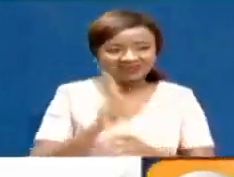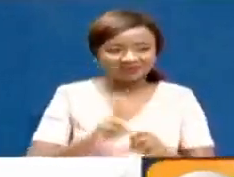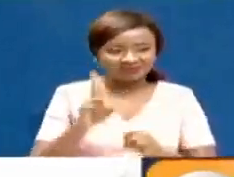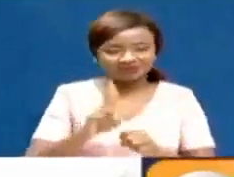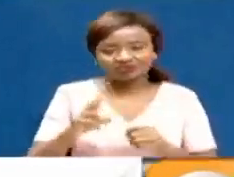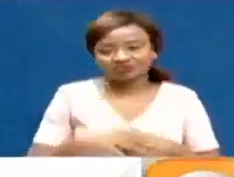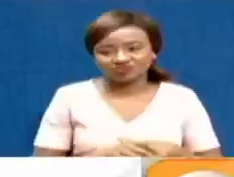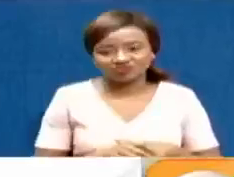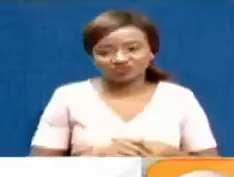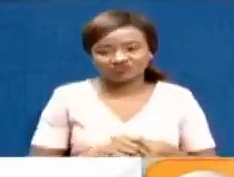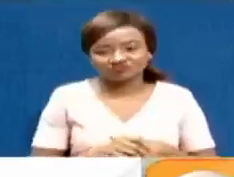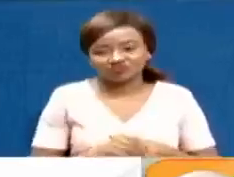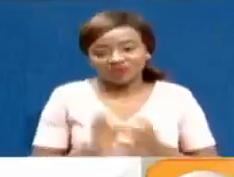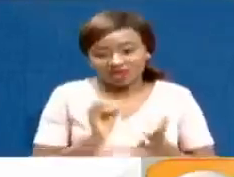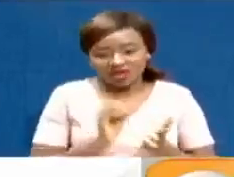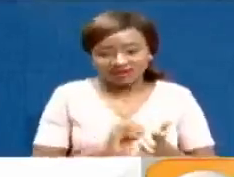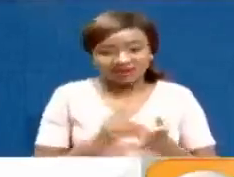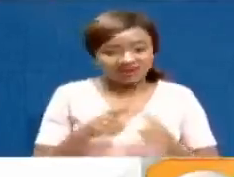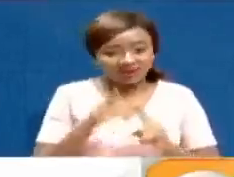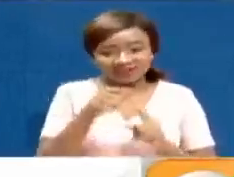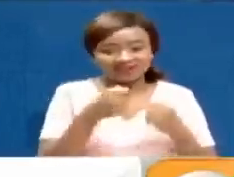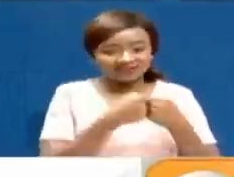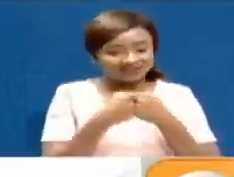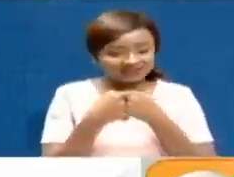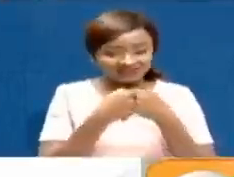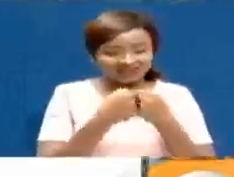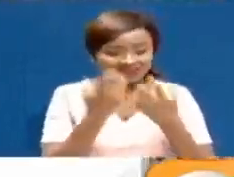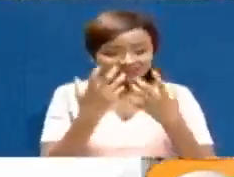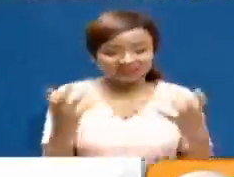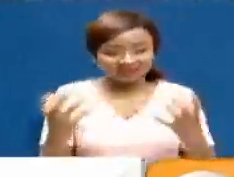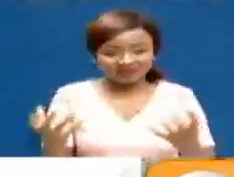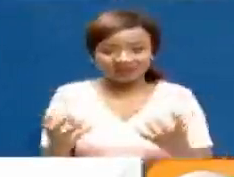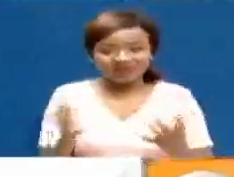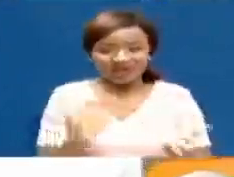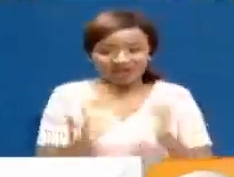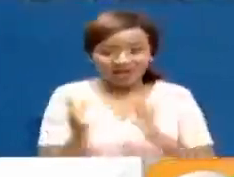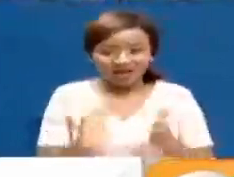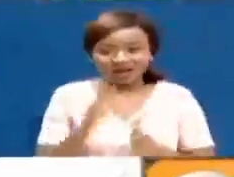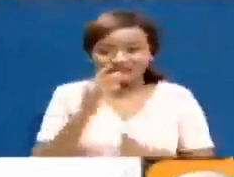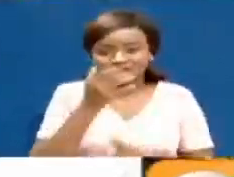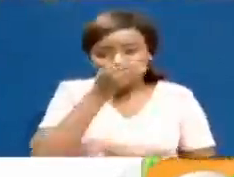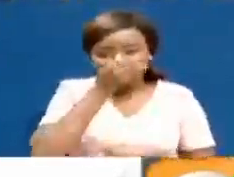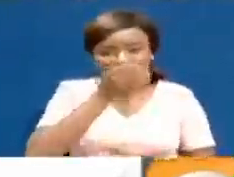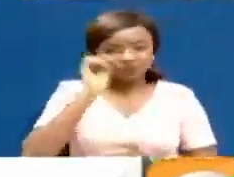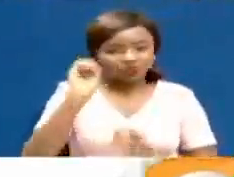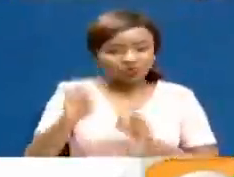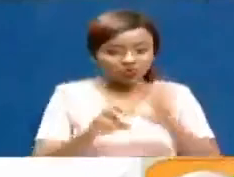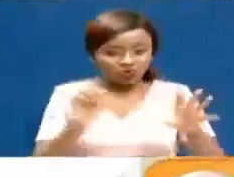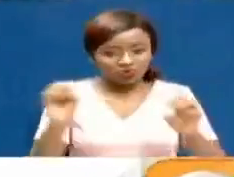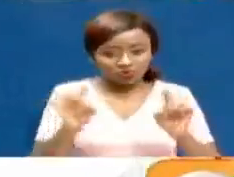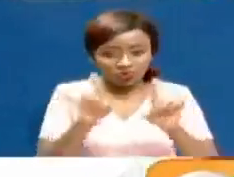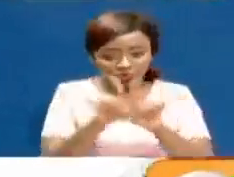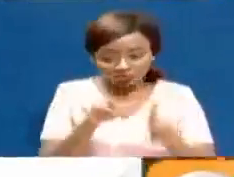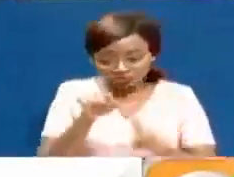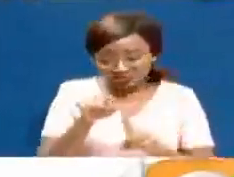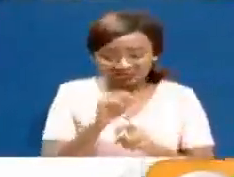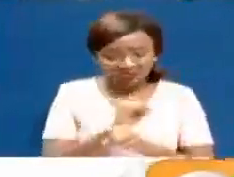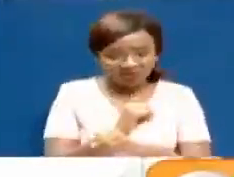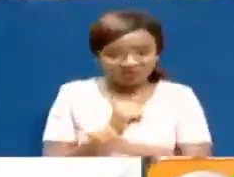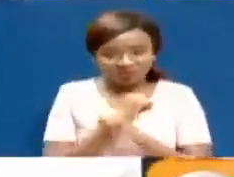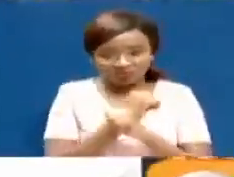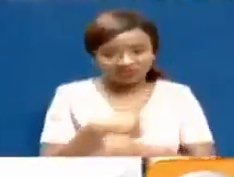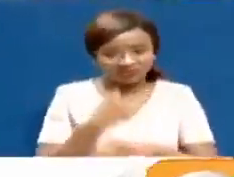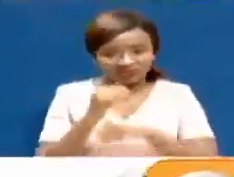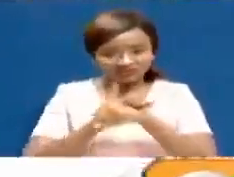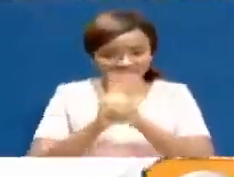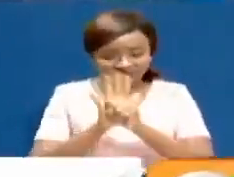country, it is breeding yet another challenge, that of disposing the masks once used while preventing a further spread of the virus from infected masks,